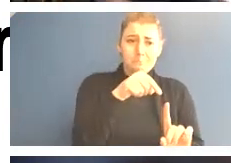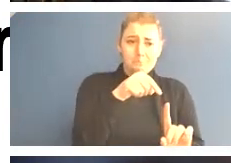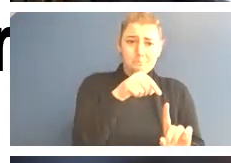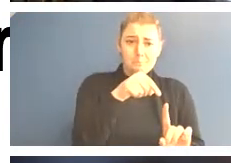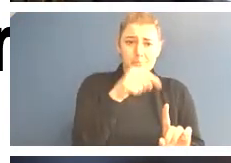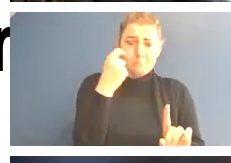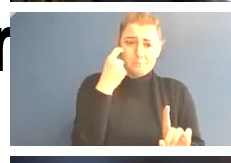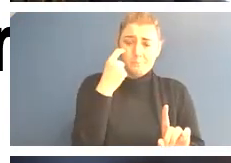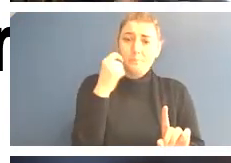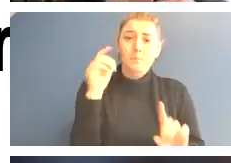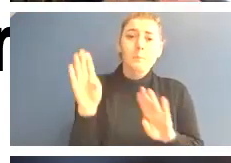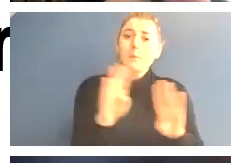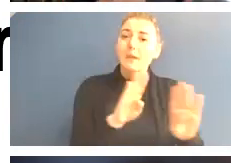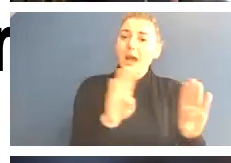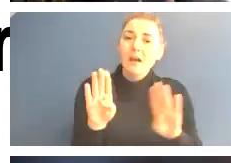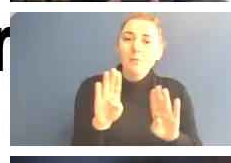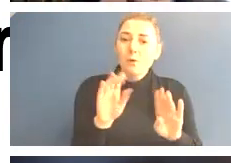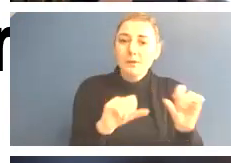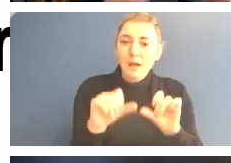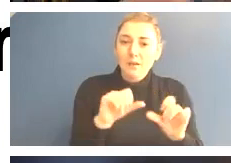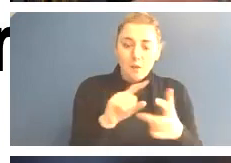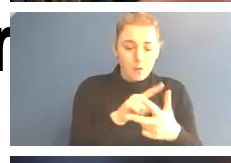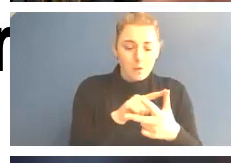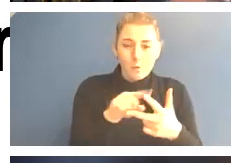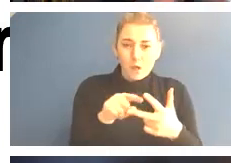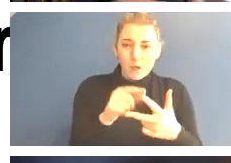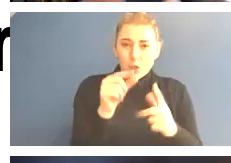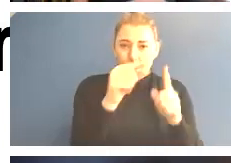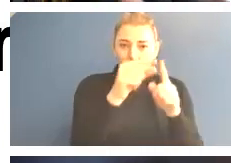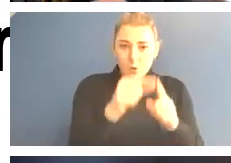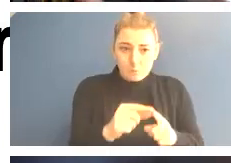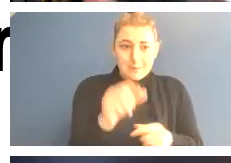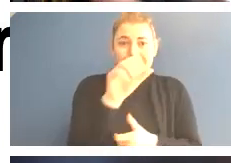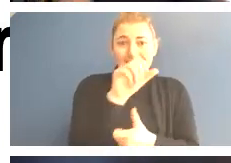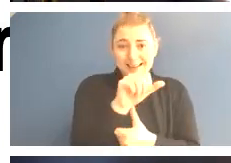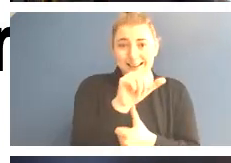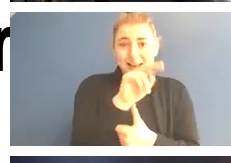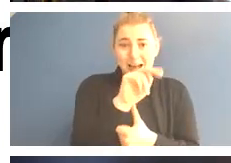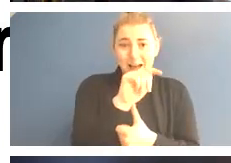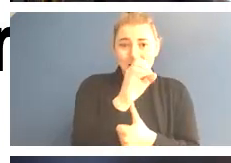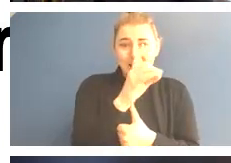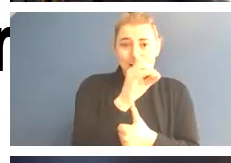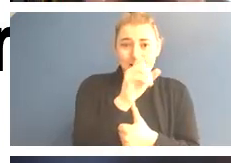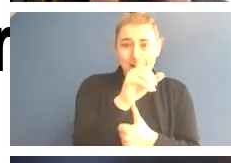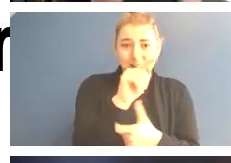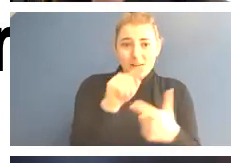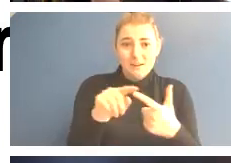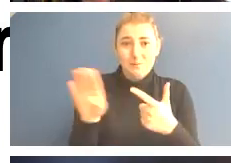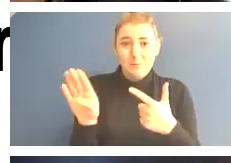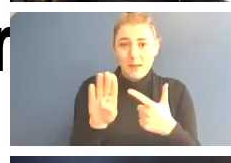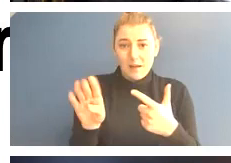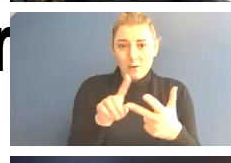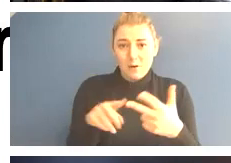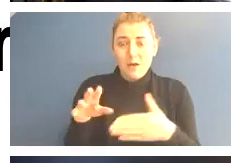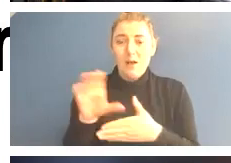behavioral science arena, that 3-term contingency of antecedent, behavior, and consequence, we